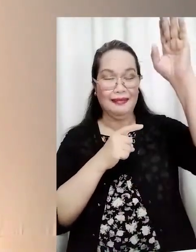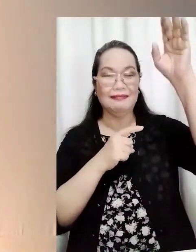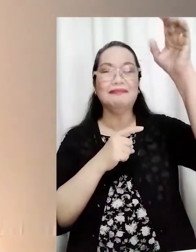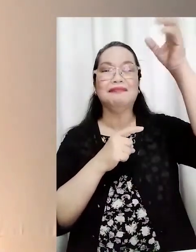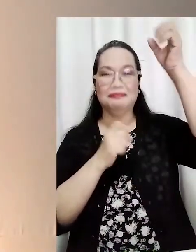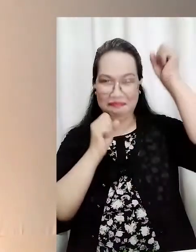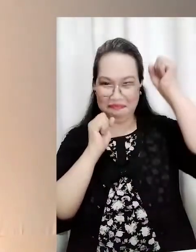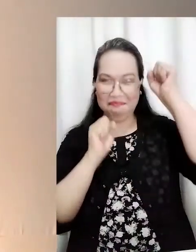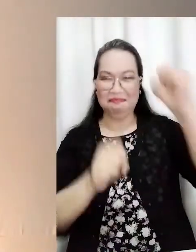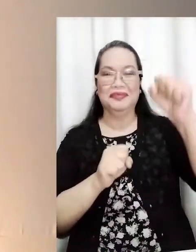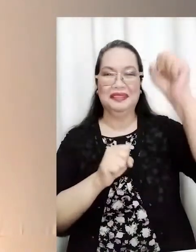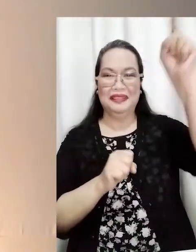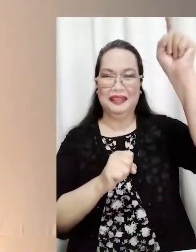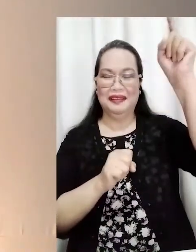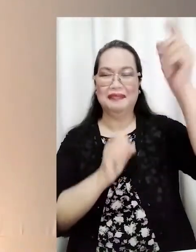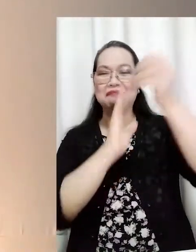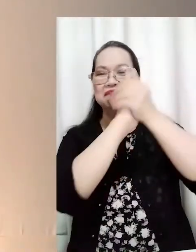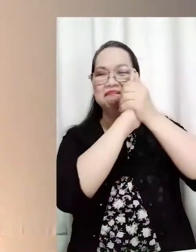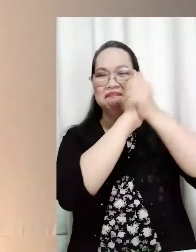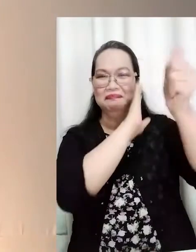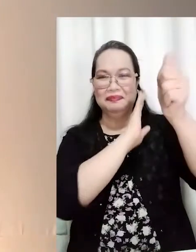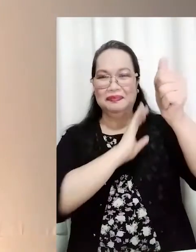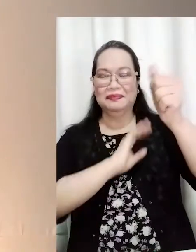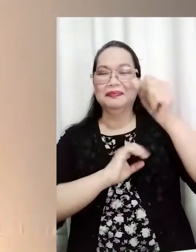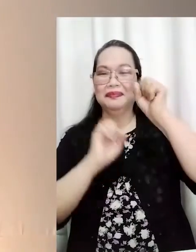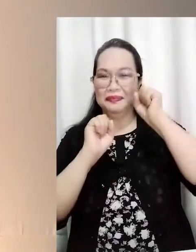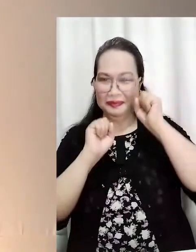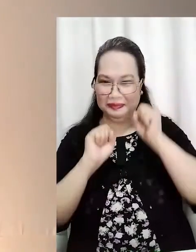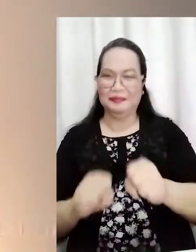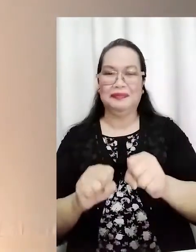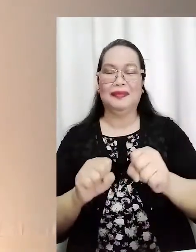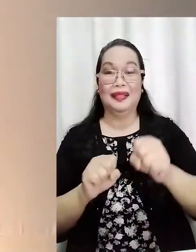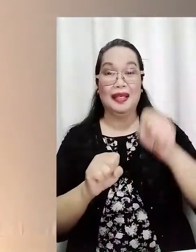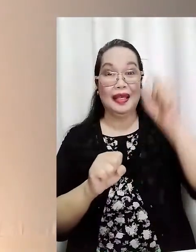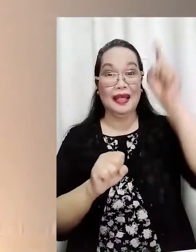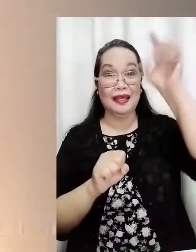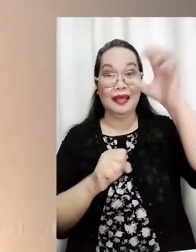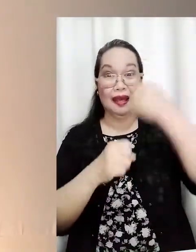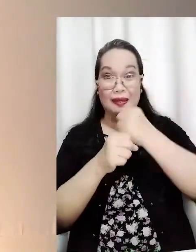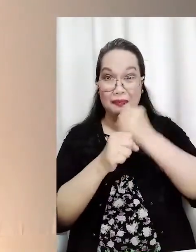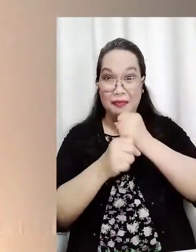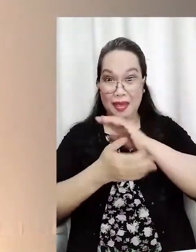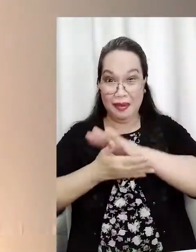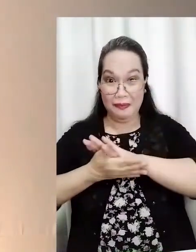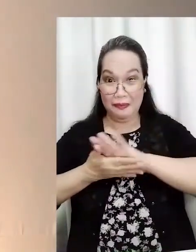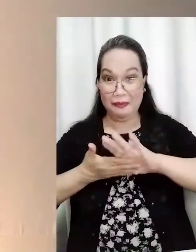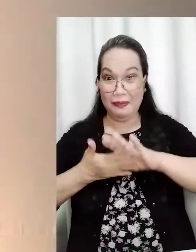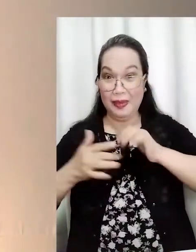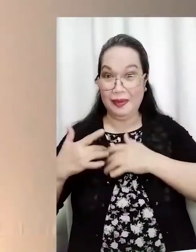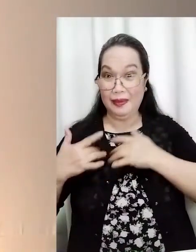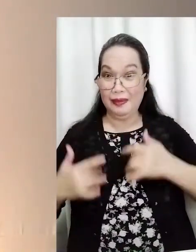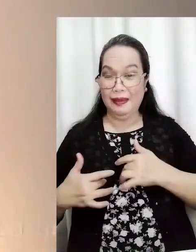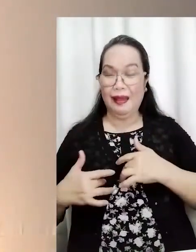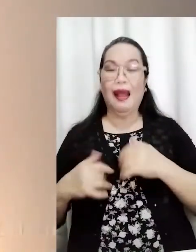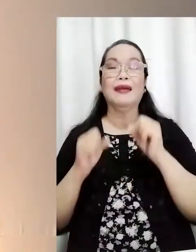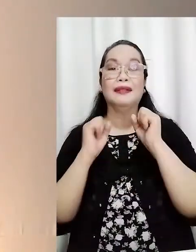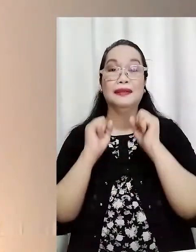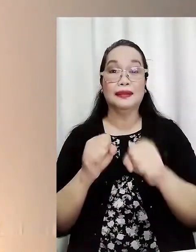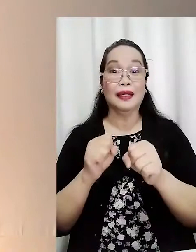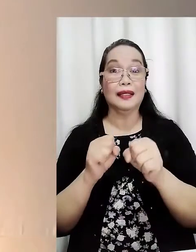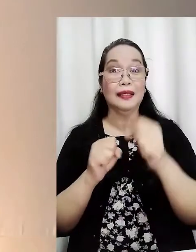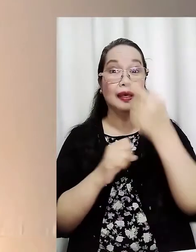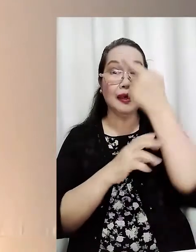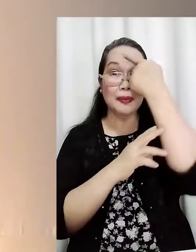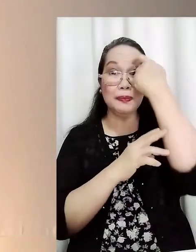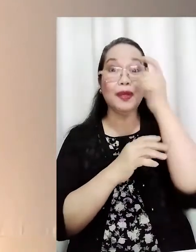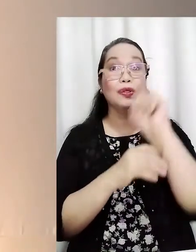expert of things that are impossible. God made purity of the heart possible because of the